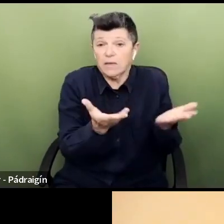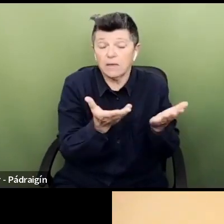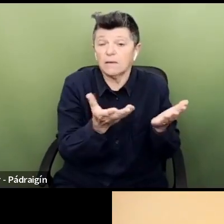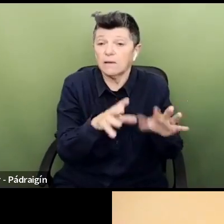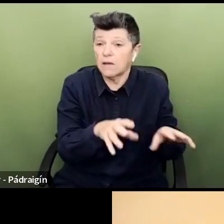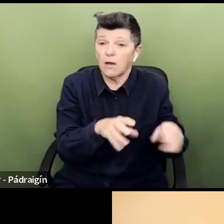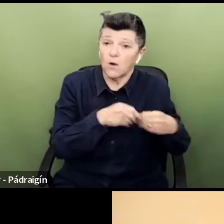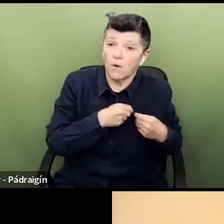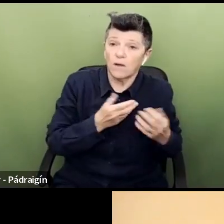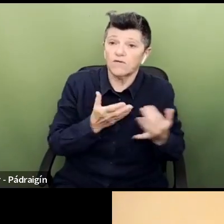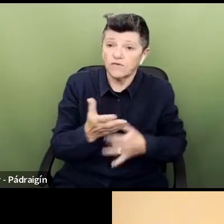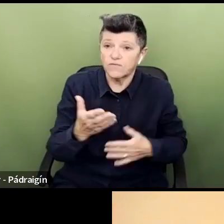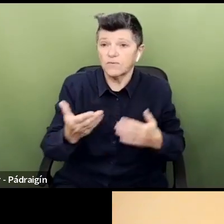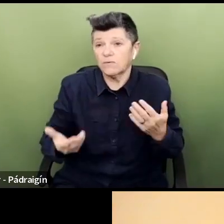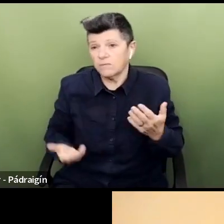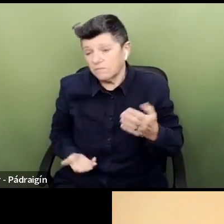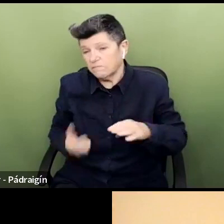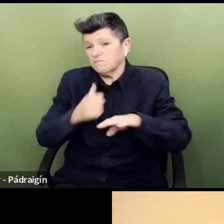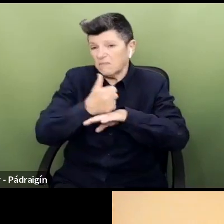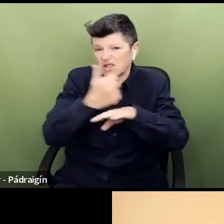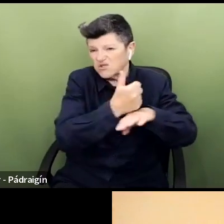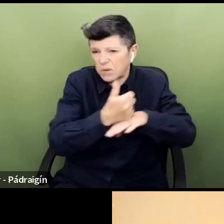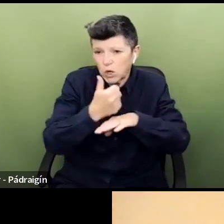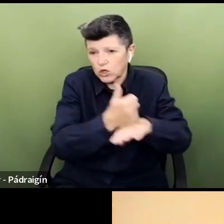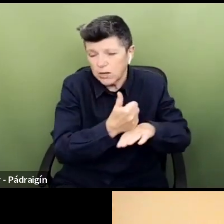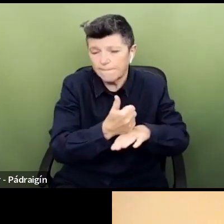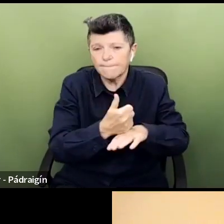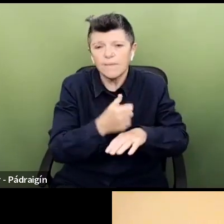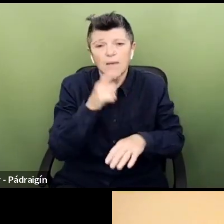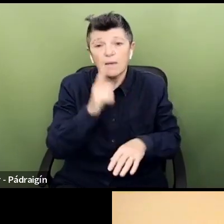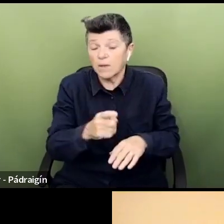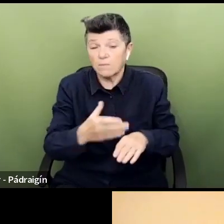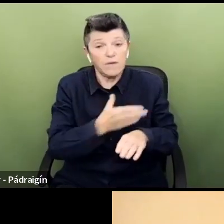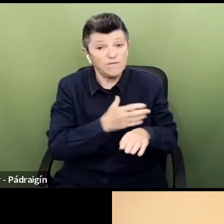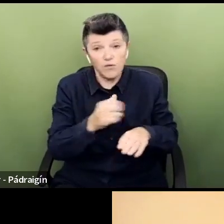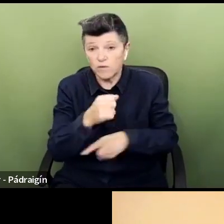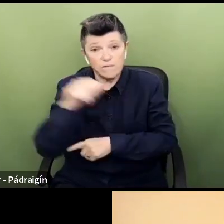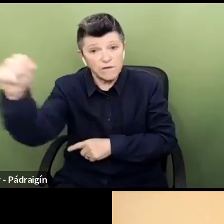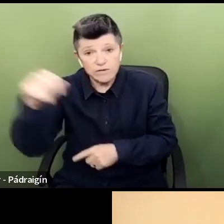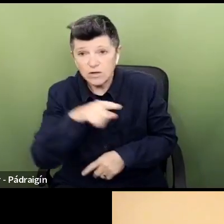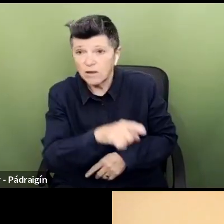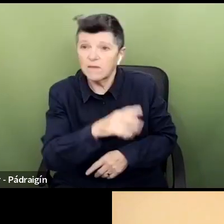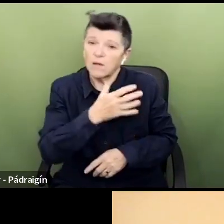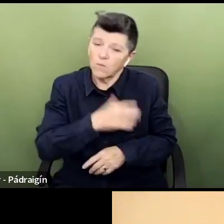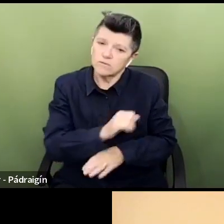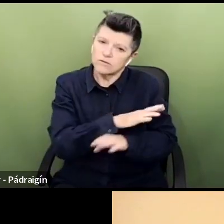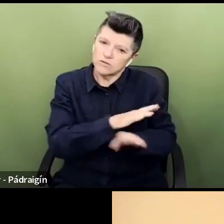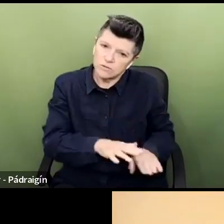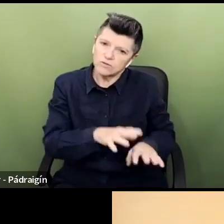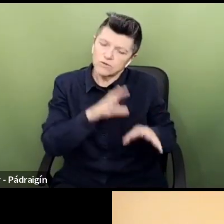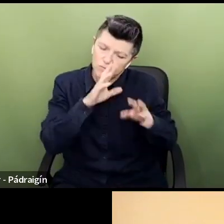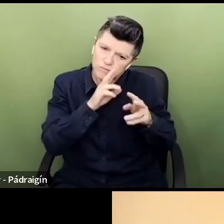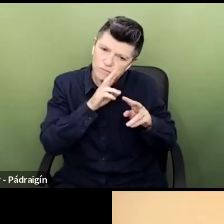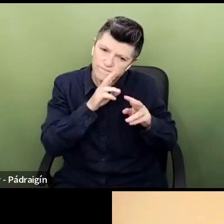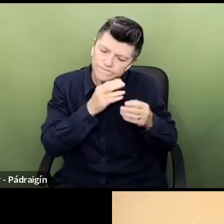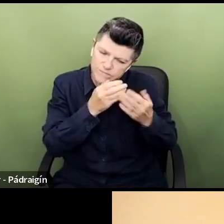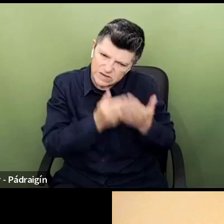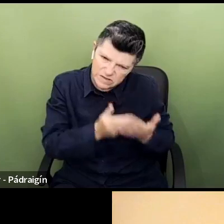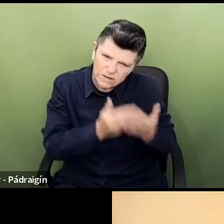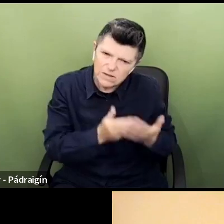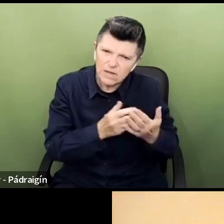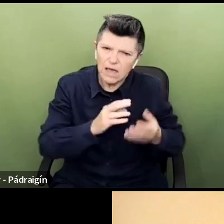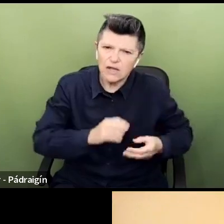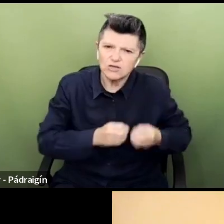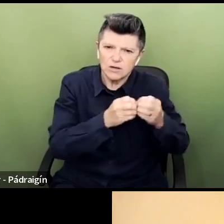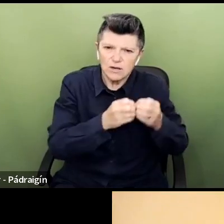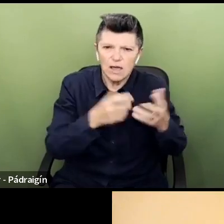through entrepreneurship. But even before the revolution, they wanted their kids to study engineering in St. Petersburg at the